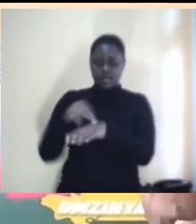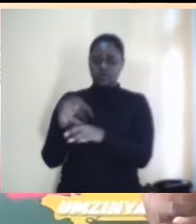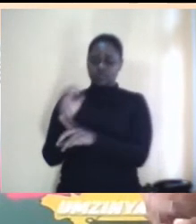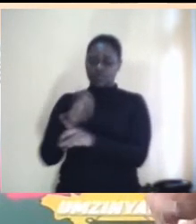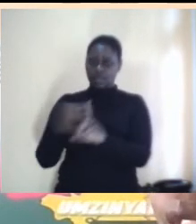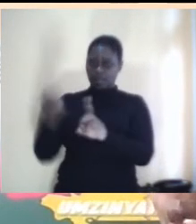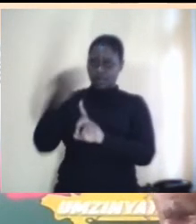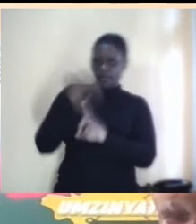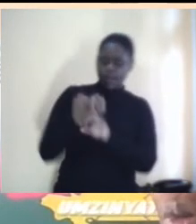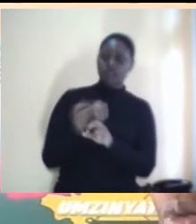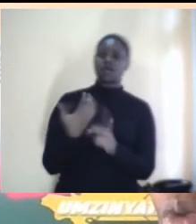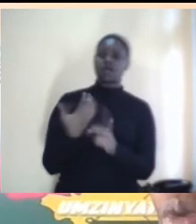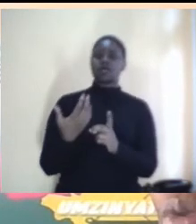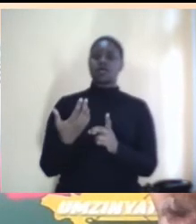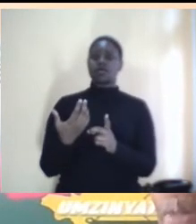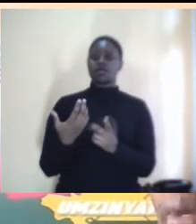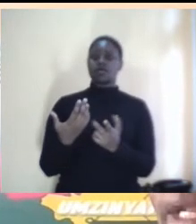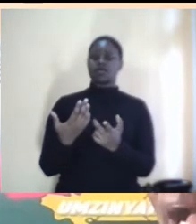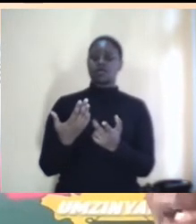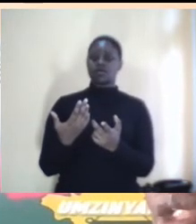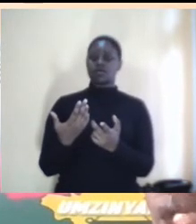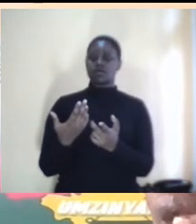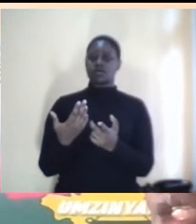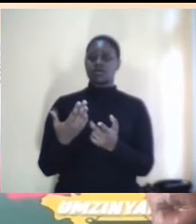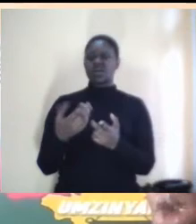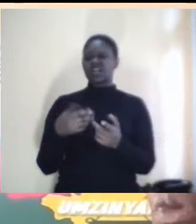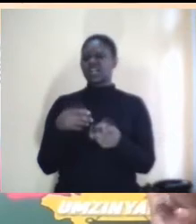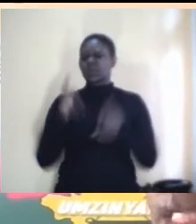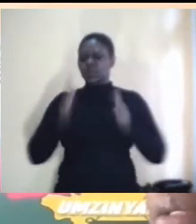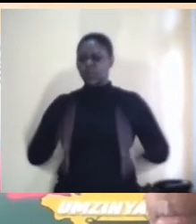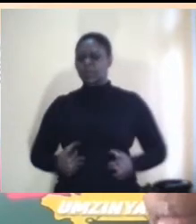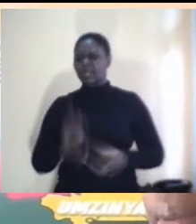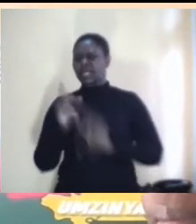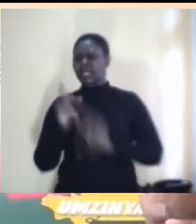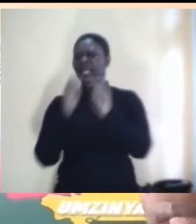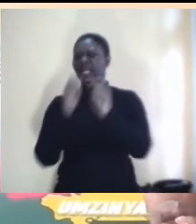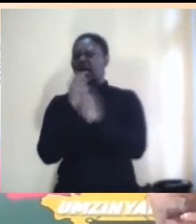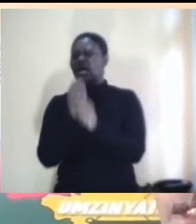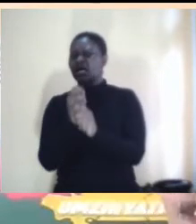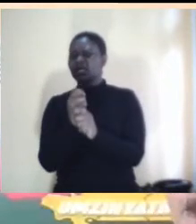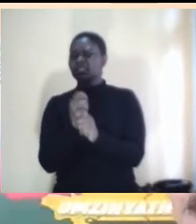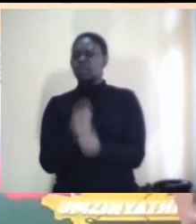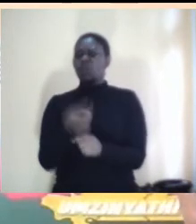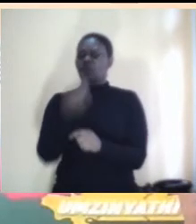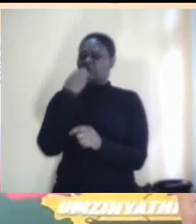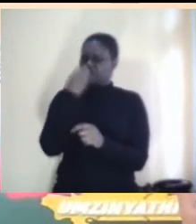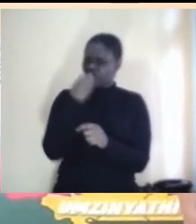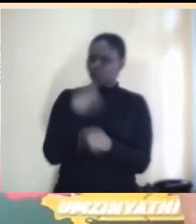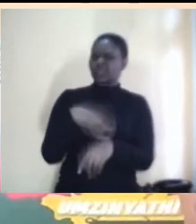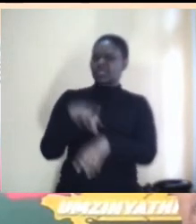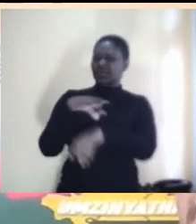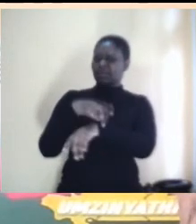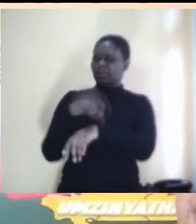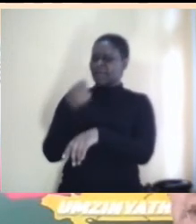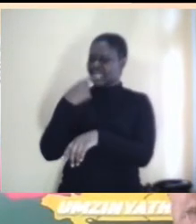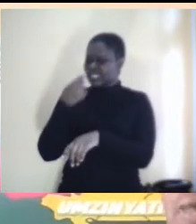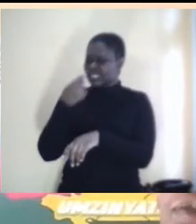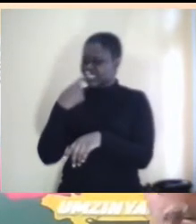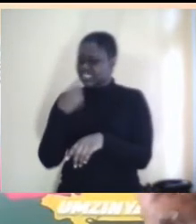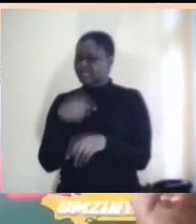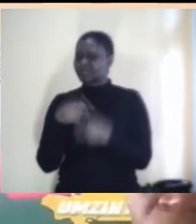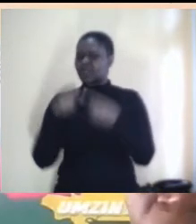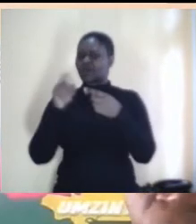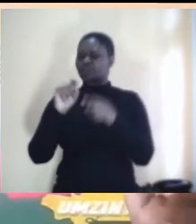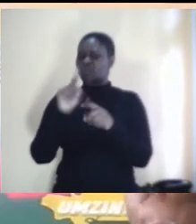and have been humankind as food and medicine in almost all cultures